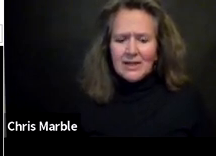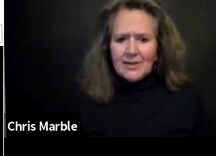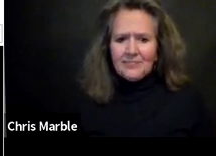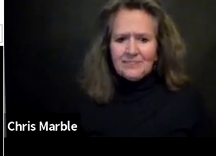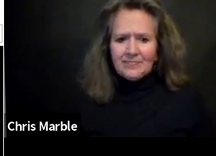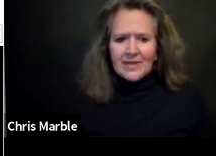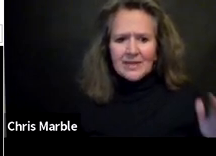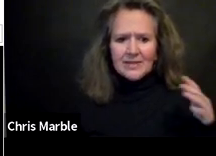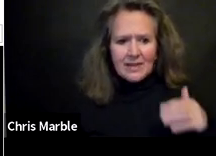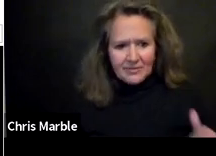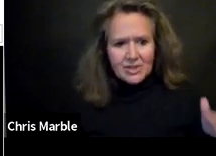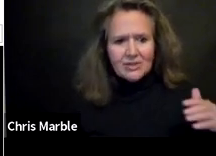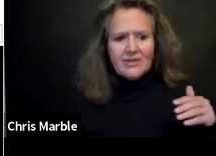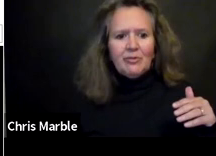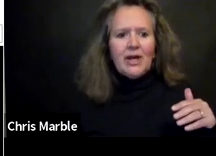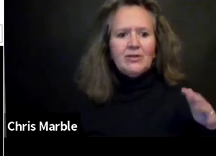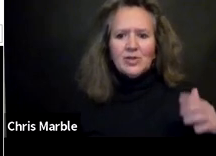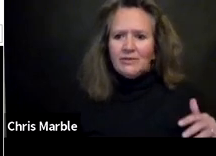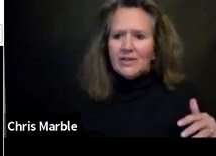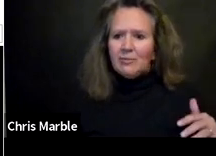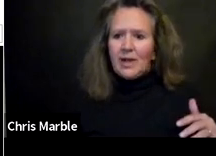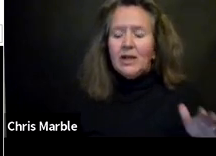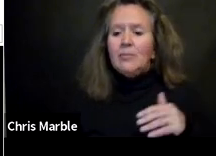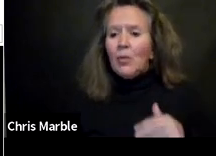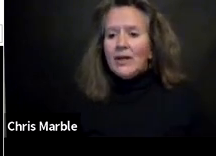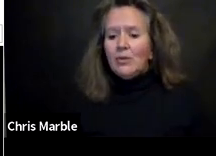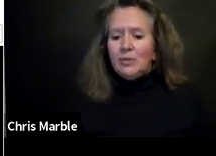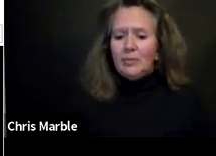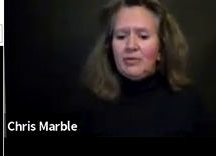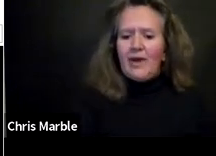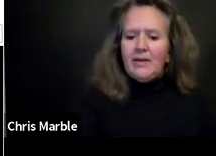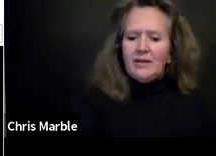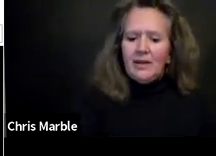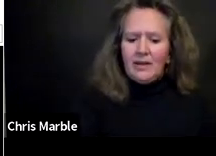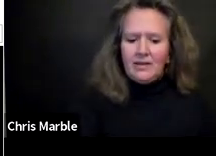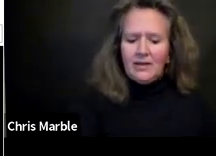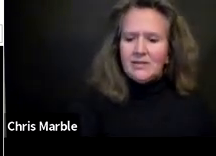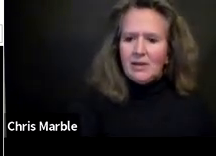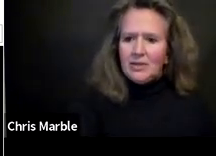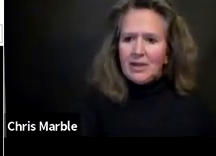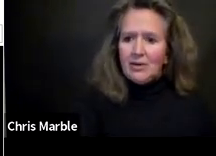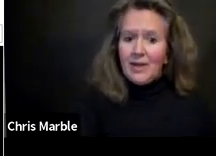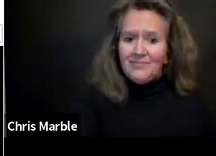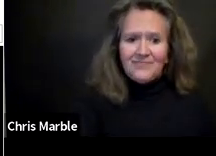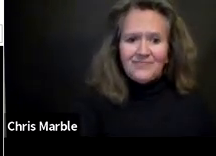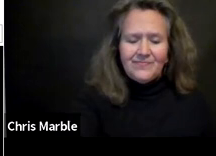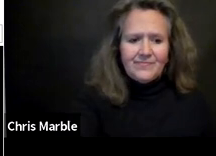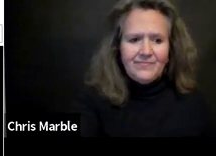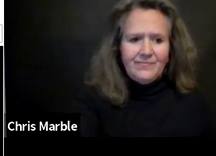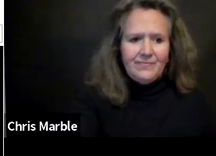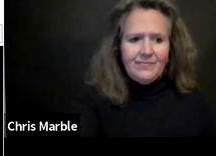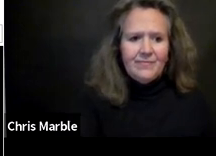the definition of deaf blind or serving deaf blind, but Wendy will be providing an example later on.